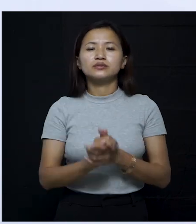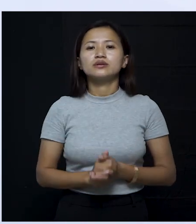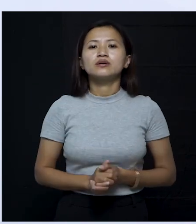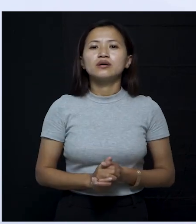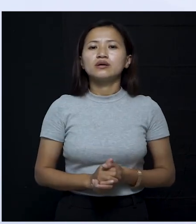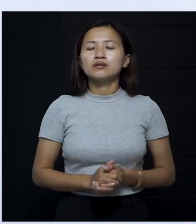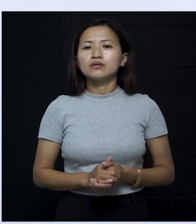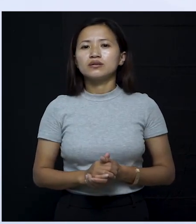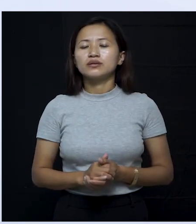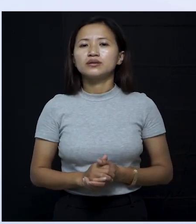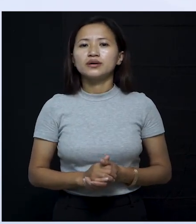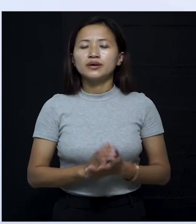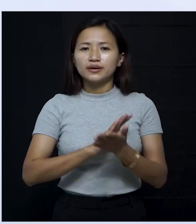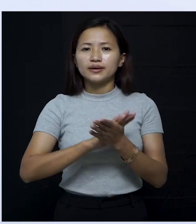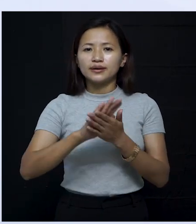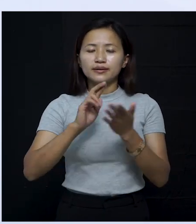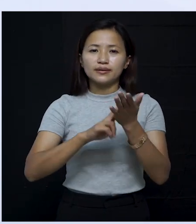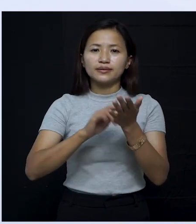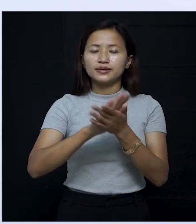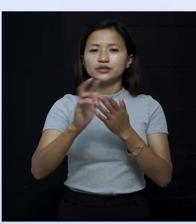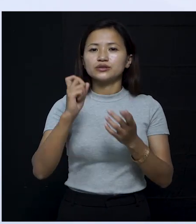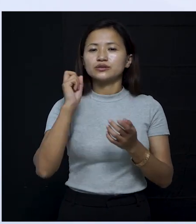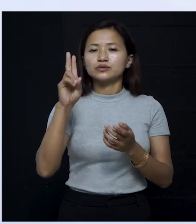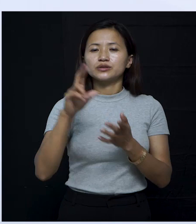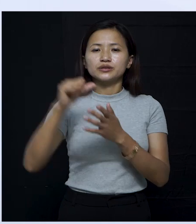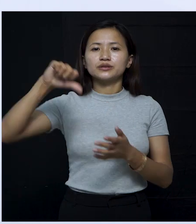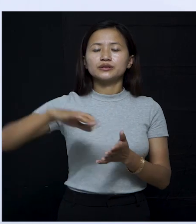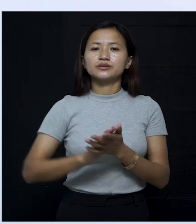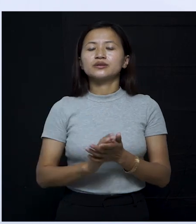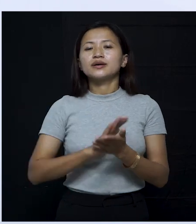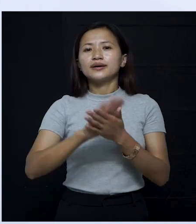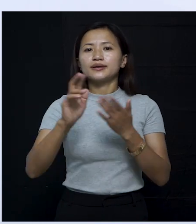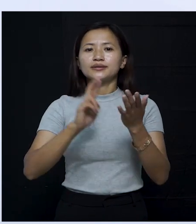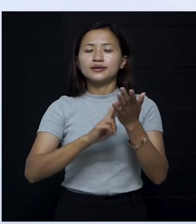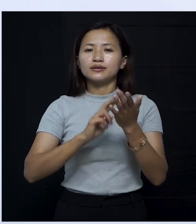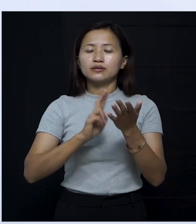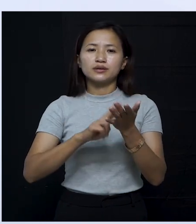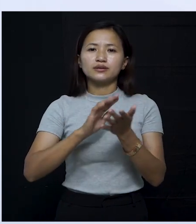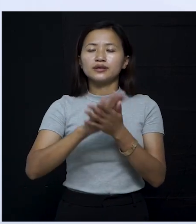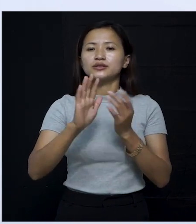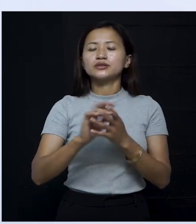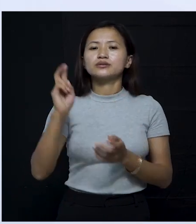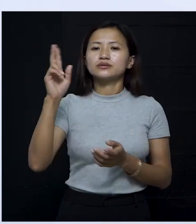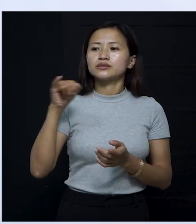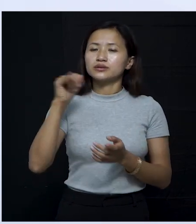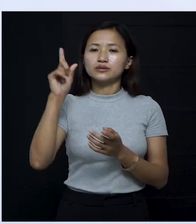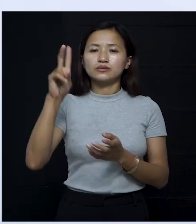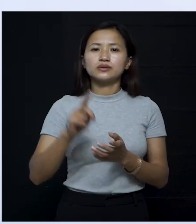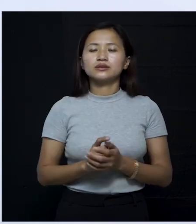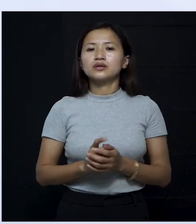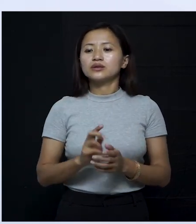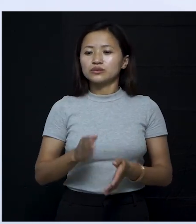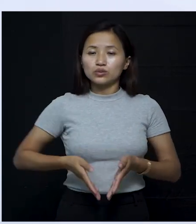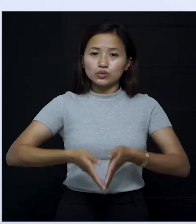we have NH 29. Then we also have this NH 61, isn't it? NH 29, we are talking about that